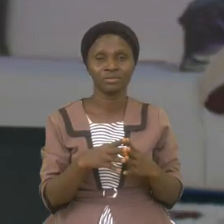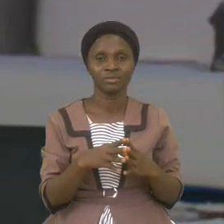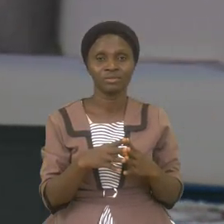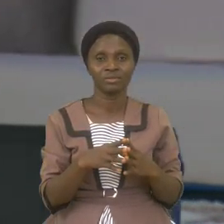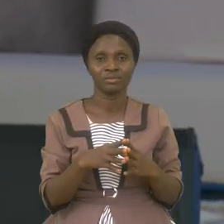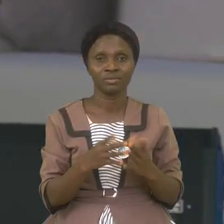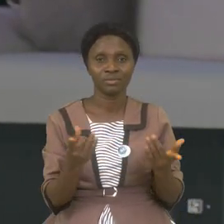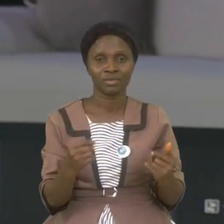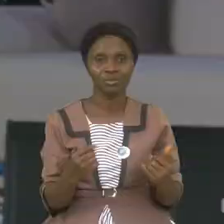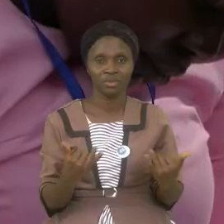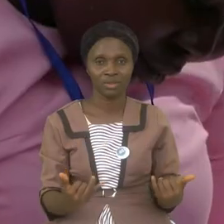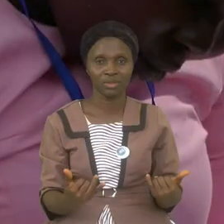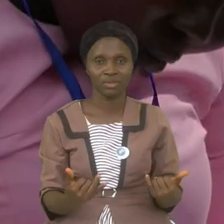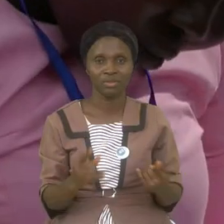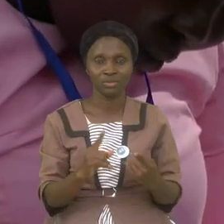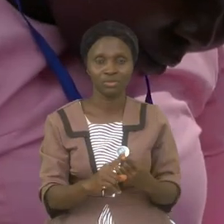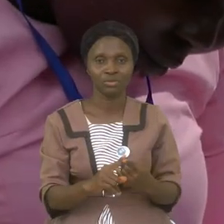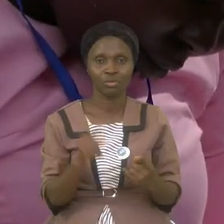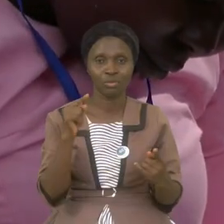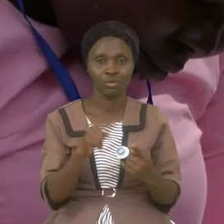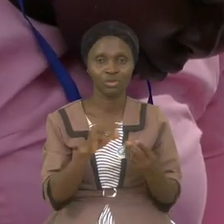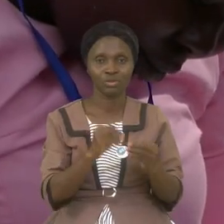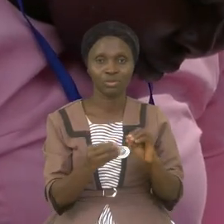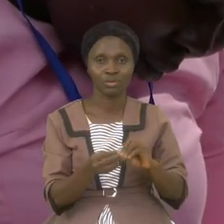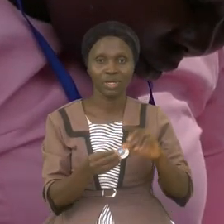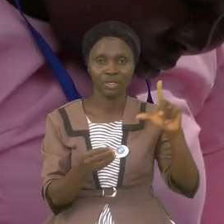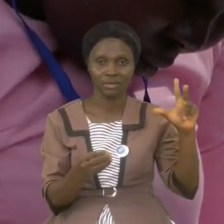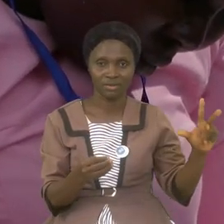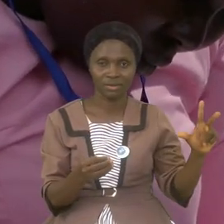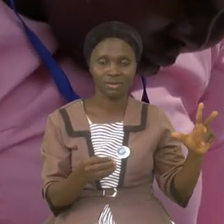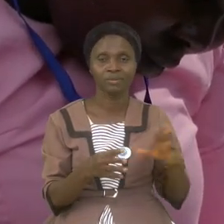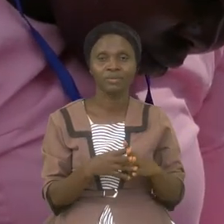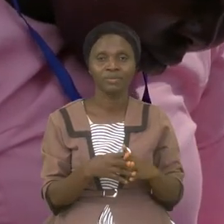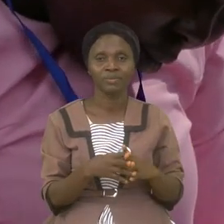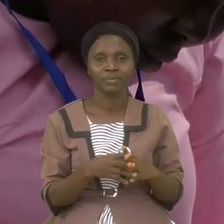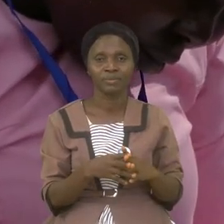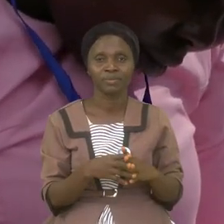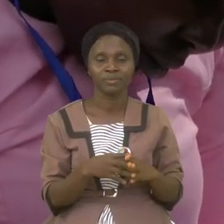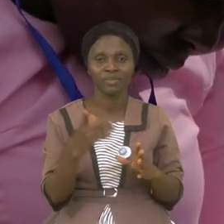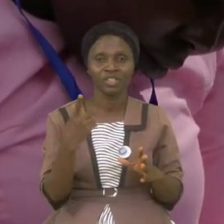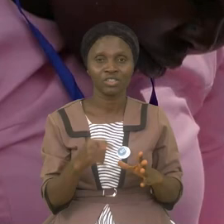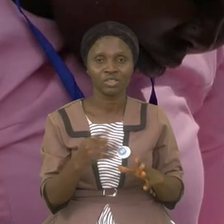We're coming now to point number three. Point number three, the